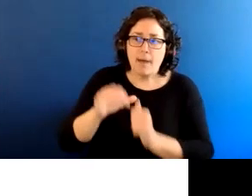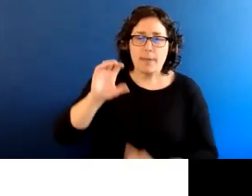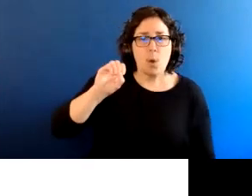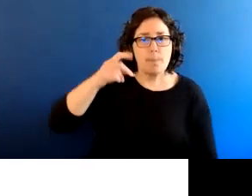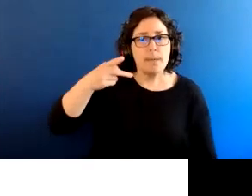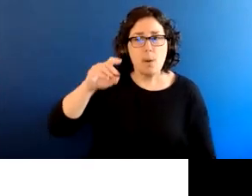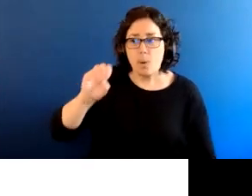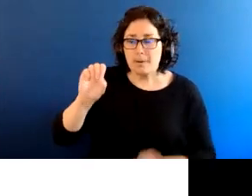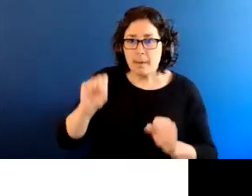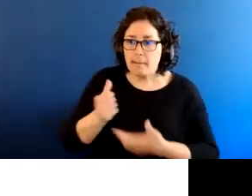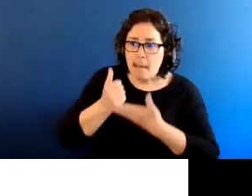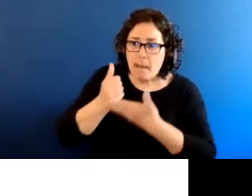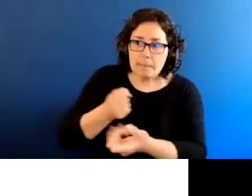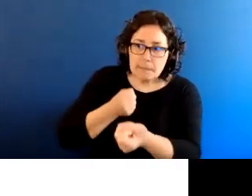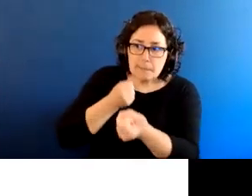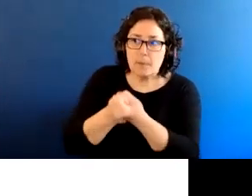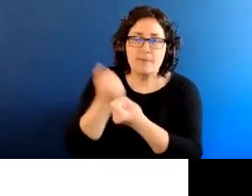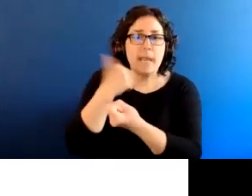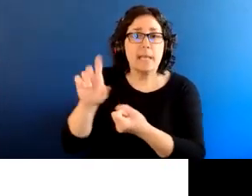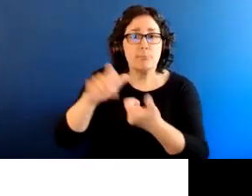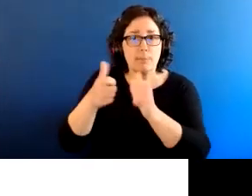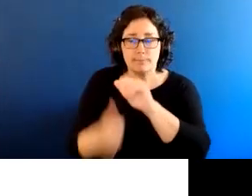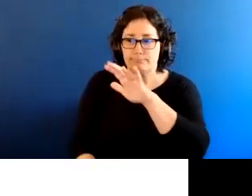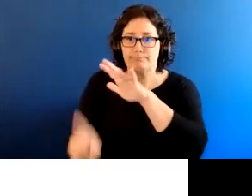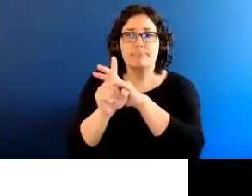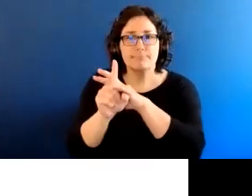OPO can help them if any issues arise.